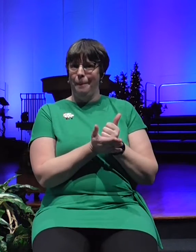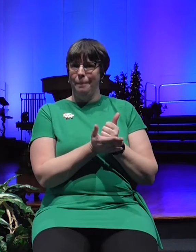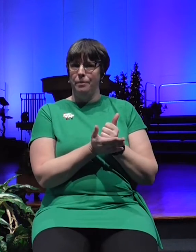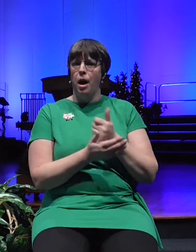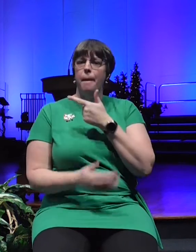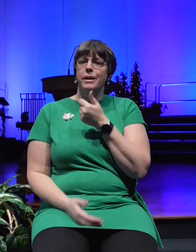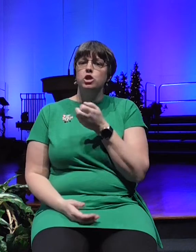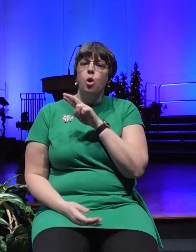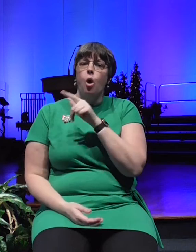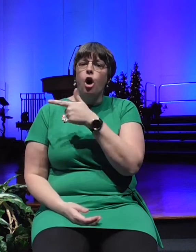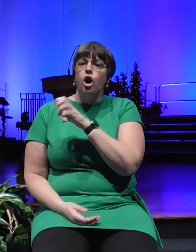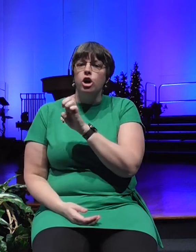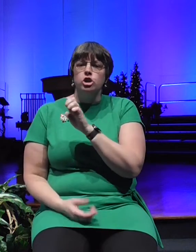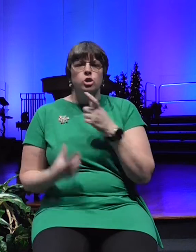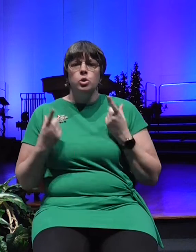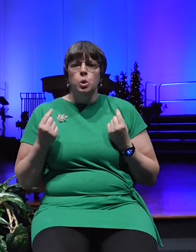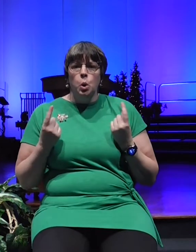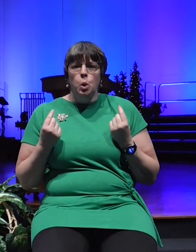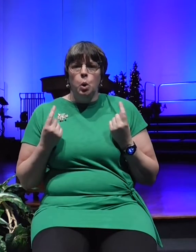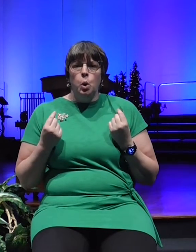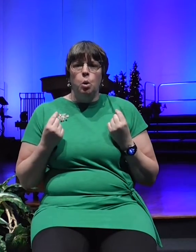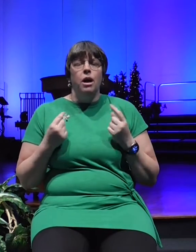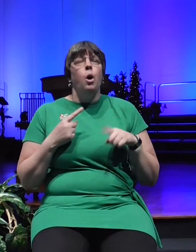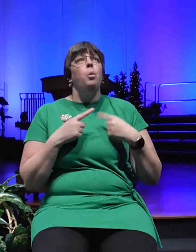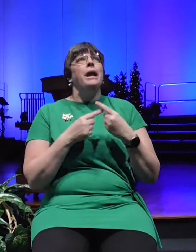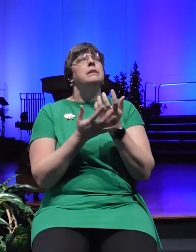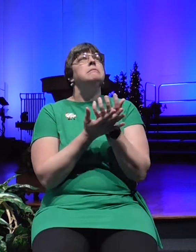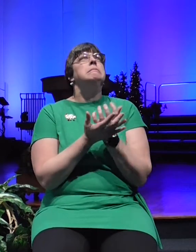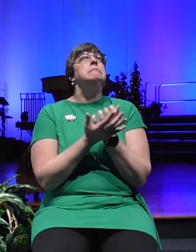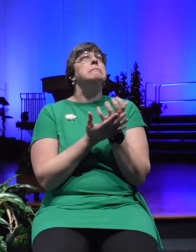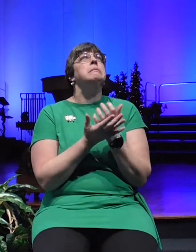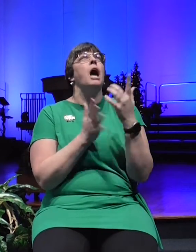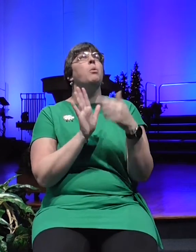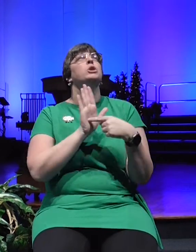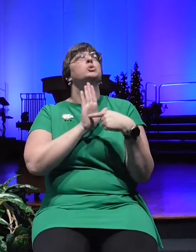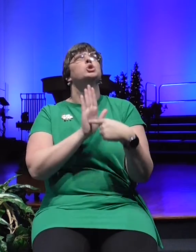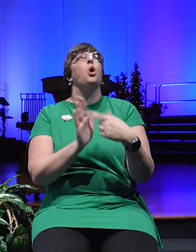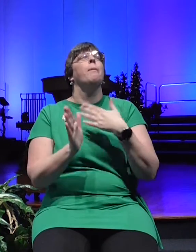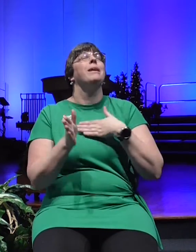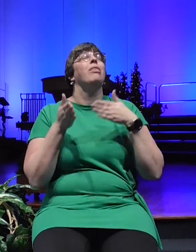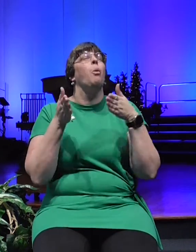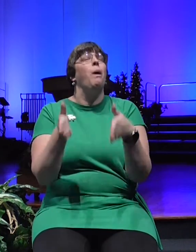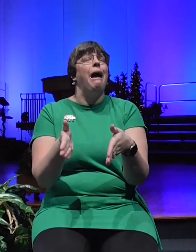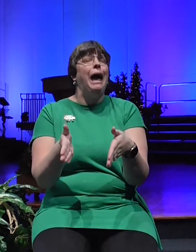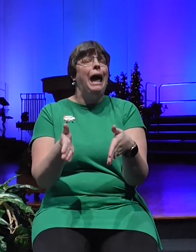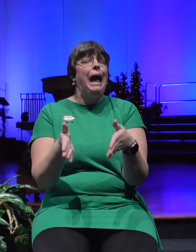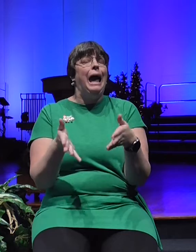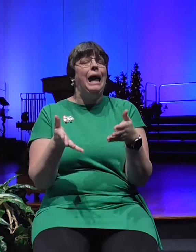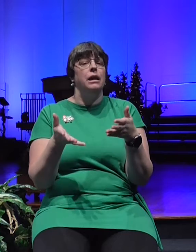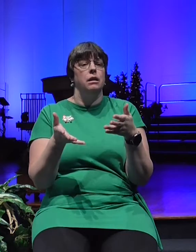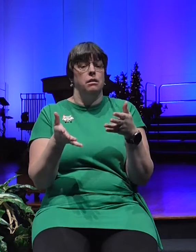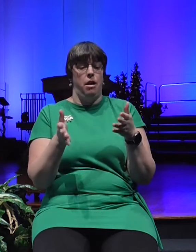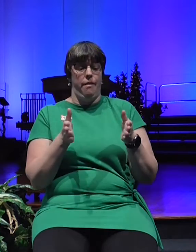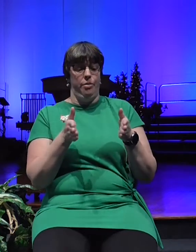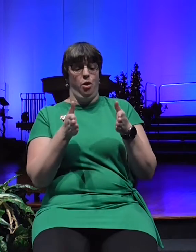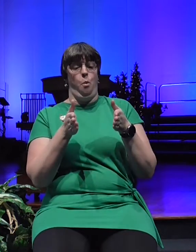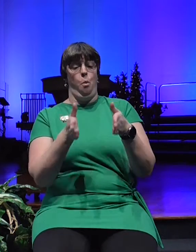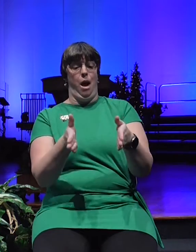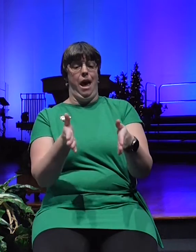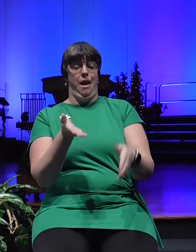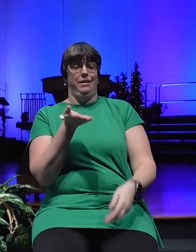does George do? After he's begged to be shown the way is